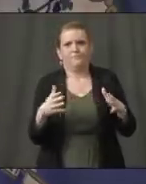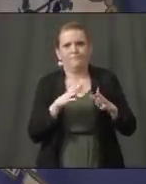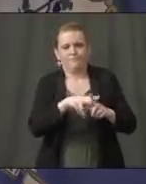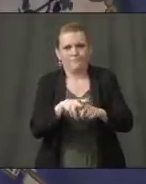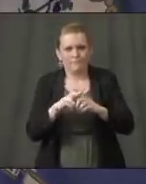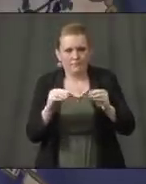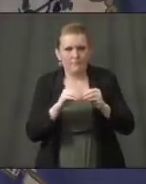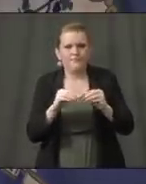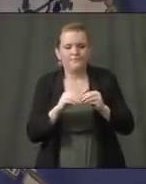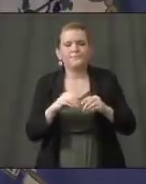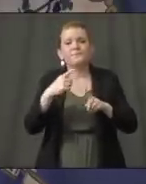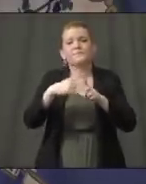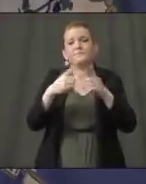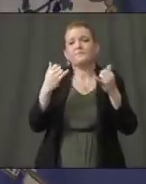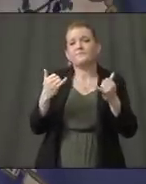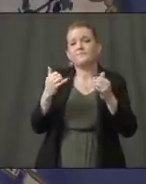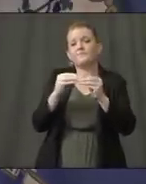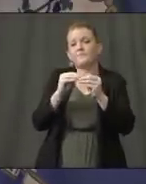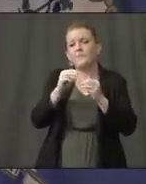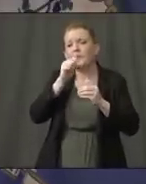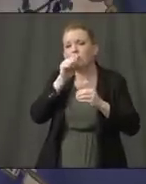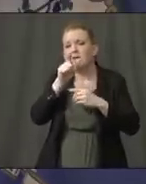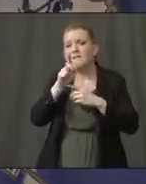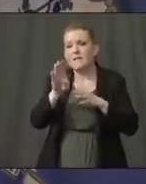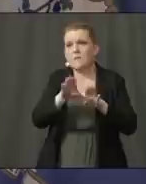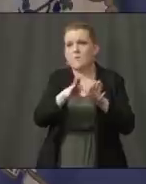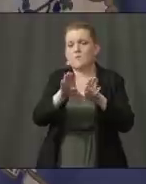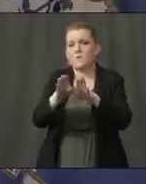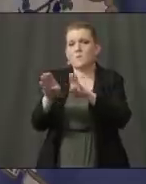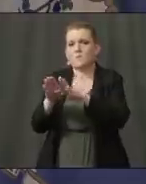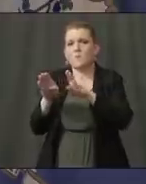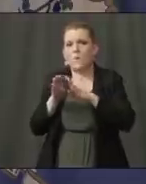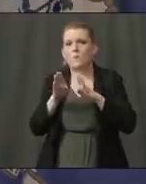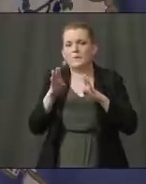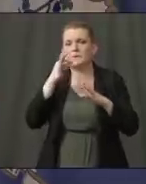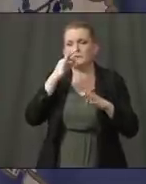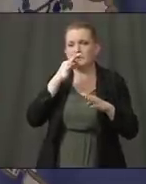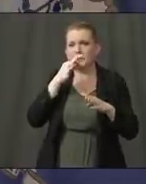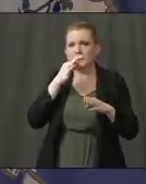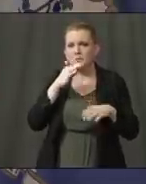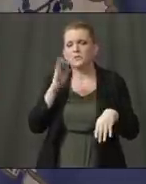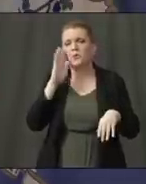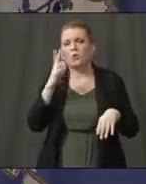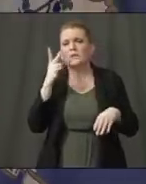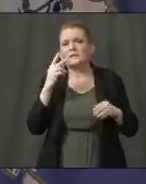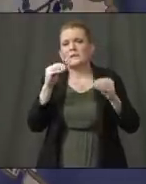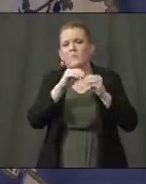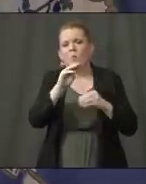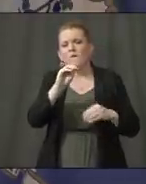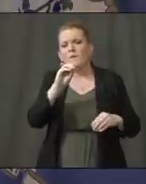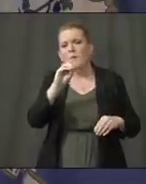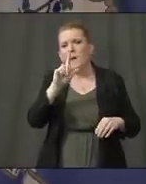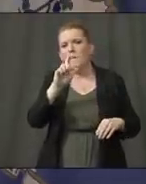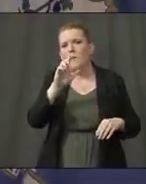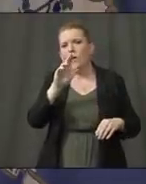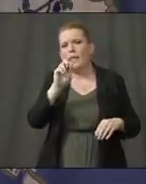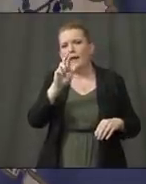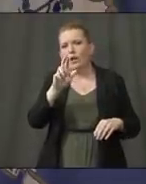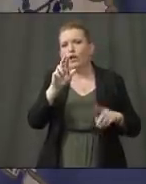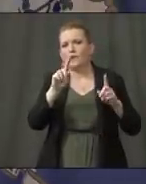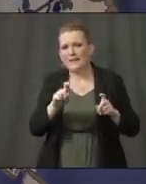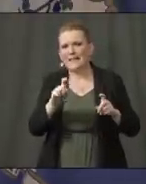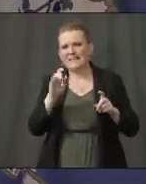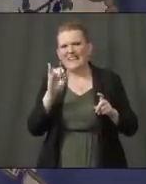private labs that are going to ramping up. You'll see a lot more of what you call the molecular testing, which is we can see whether you're infected or